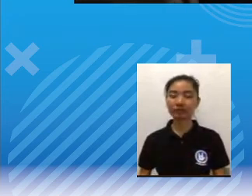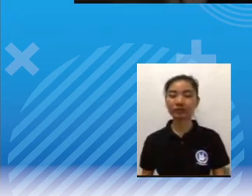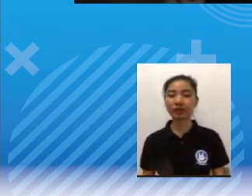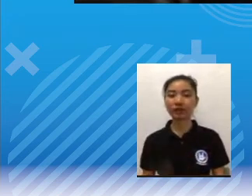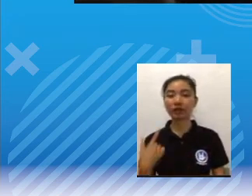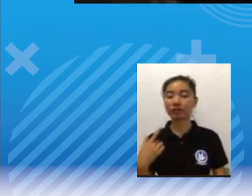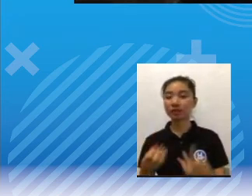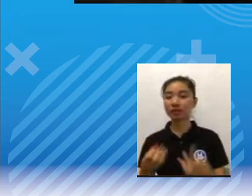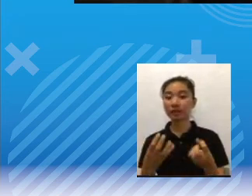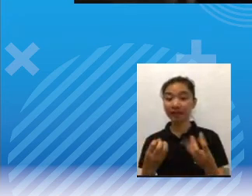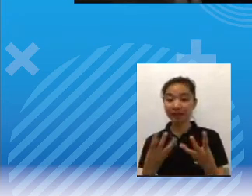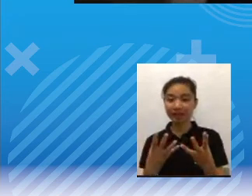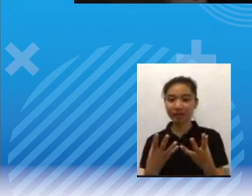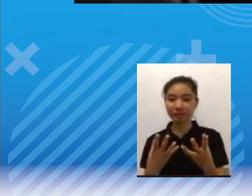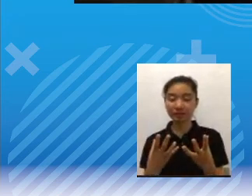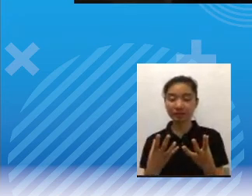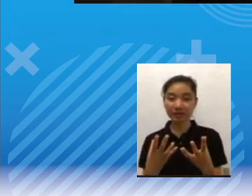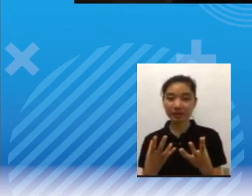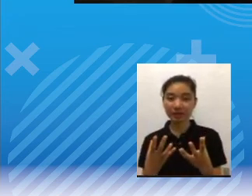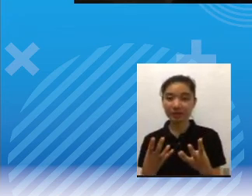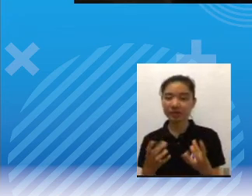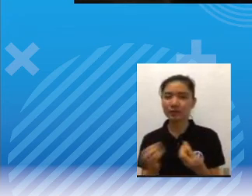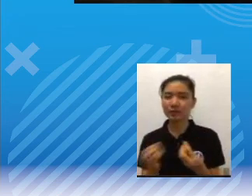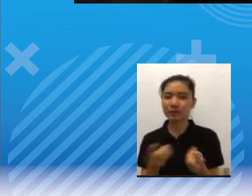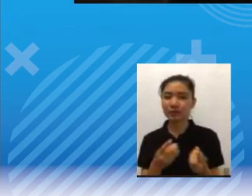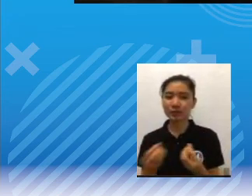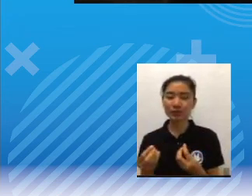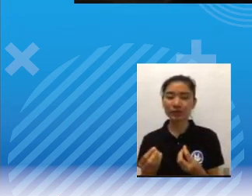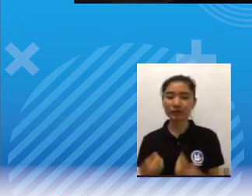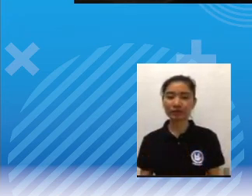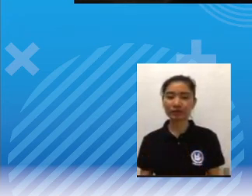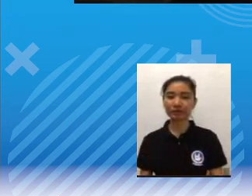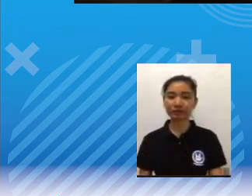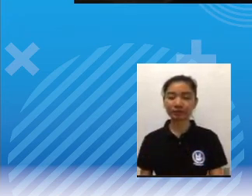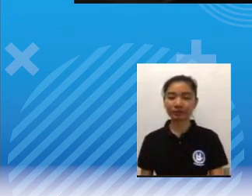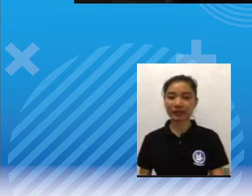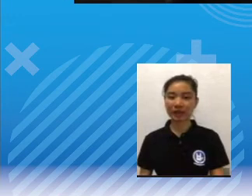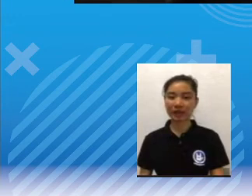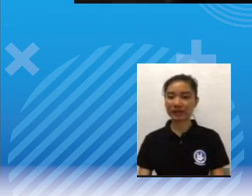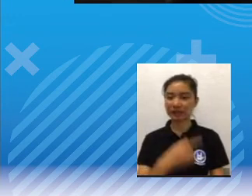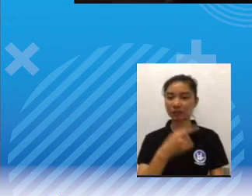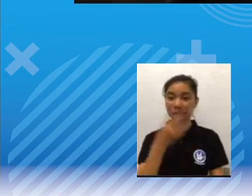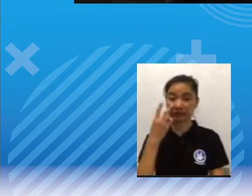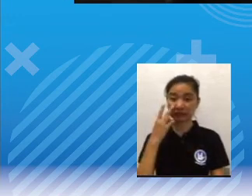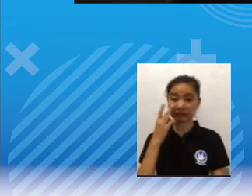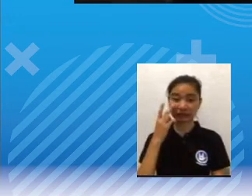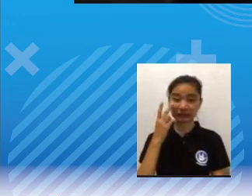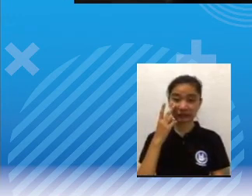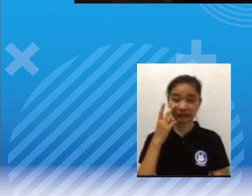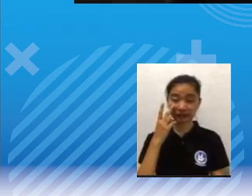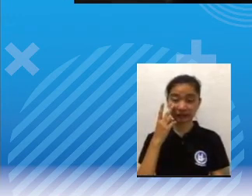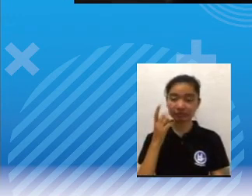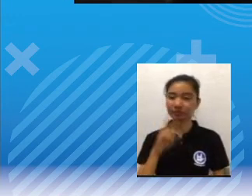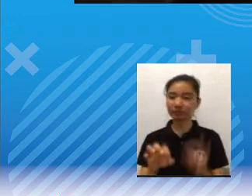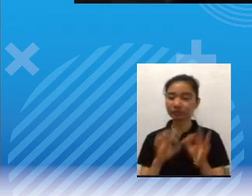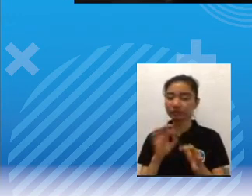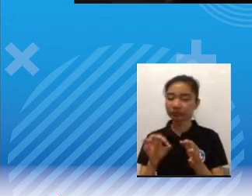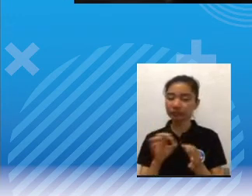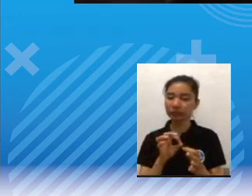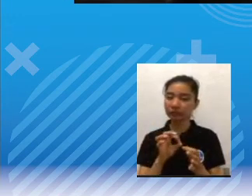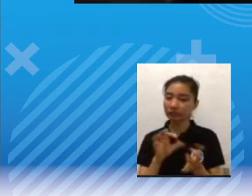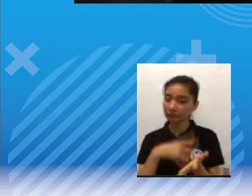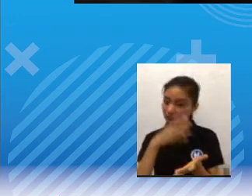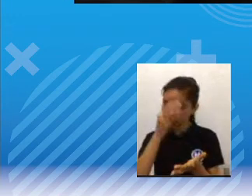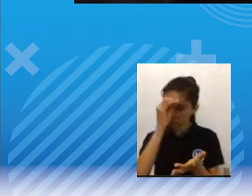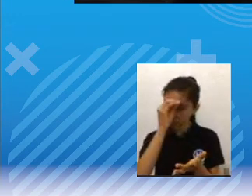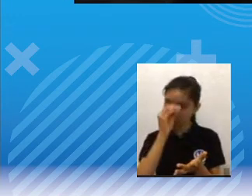up ng routine, yung really getting into the zone kasi mapapansin po talaga pag pinag-aralan po natin yung psychological literature na a lot